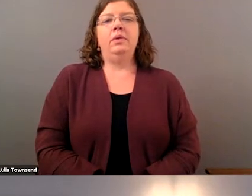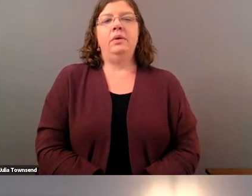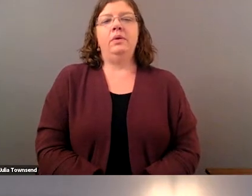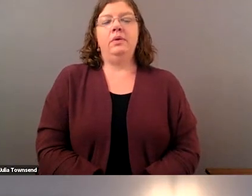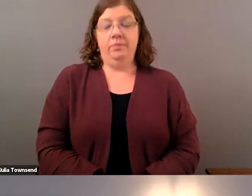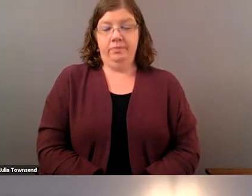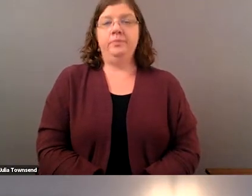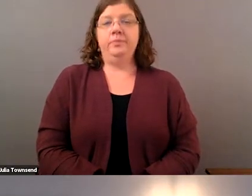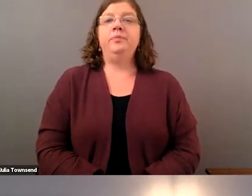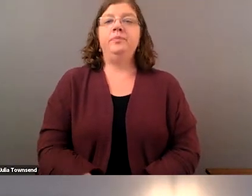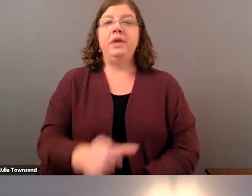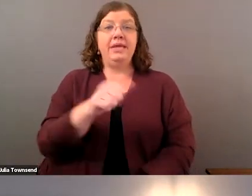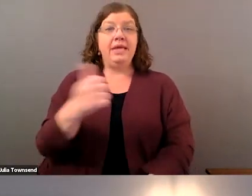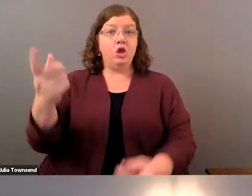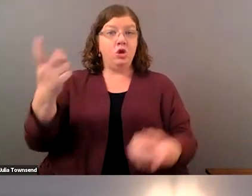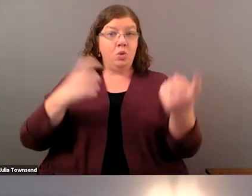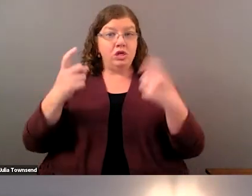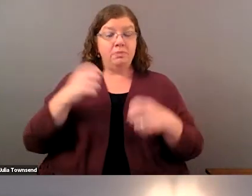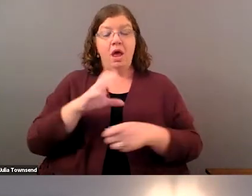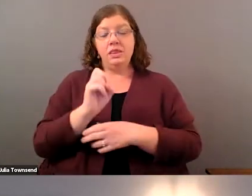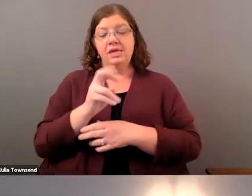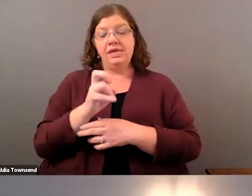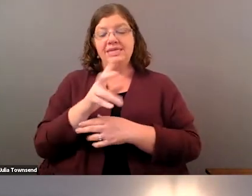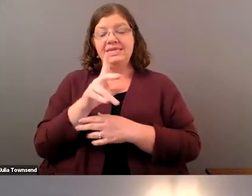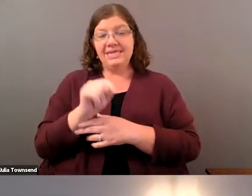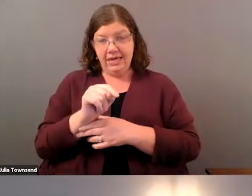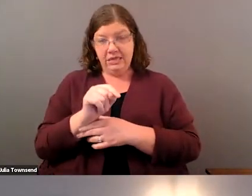Any other questions about the consent agenda?